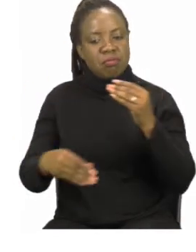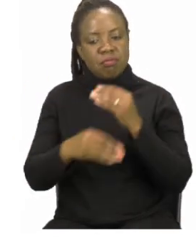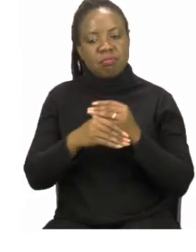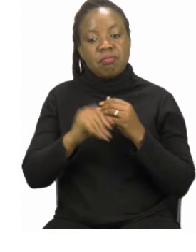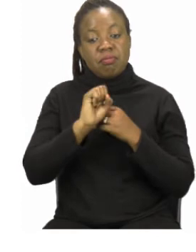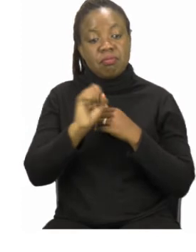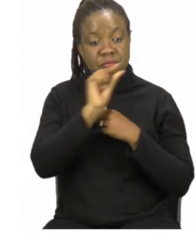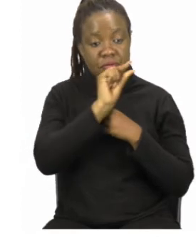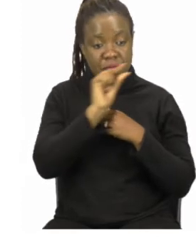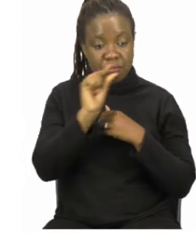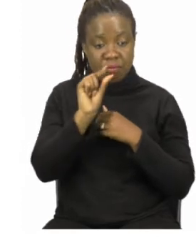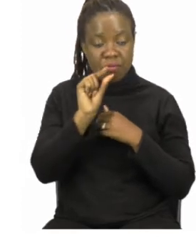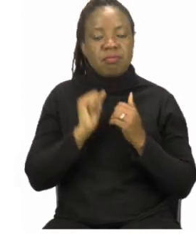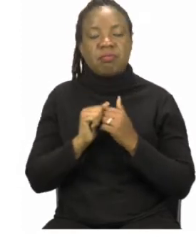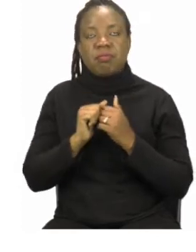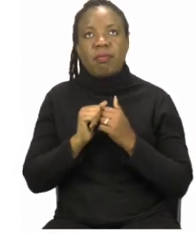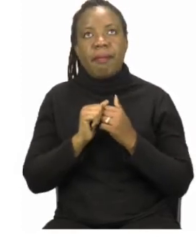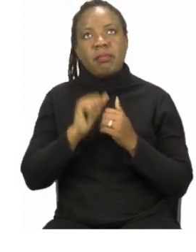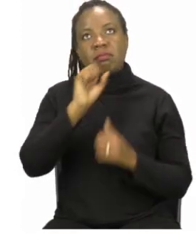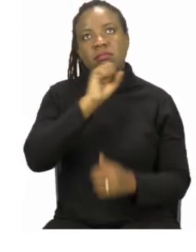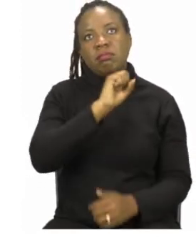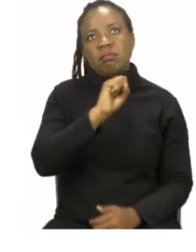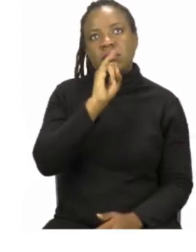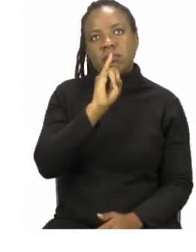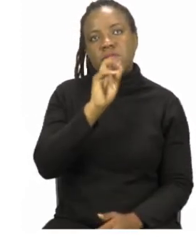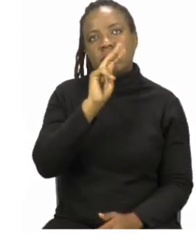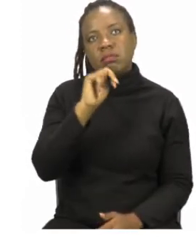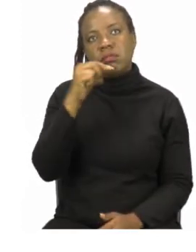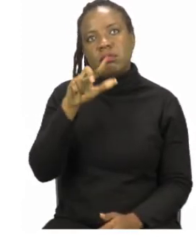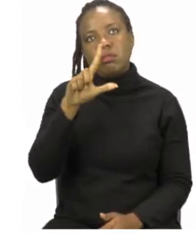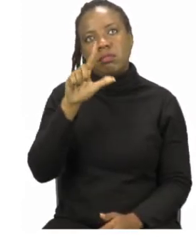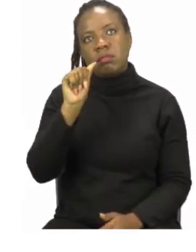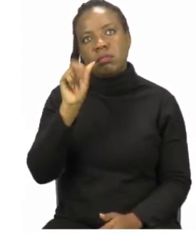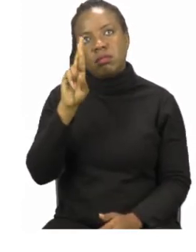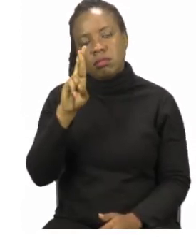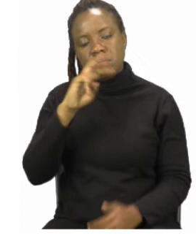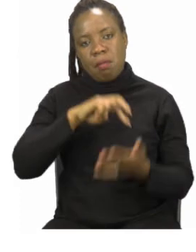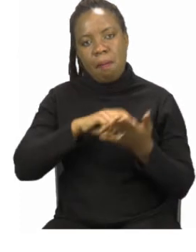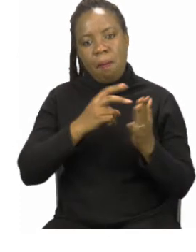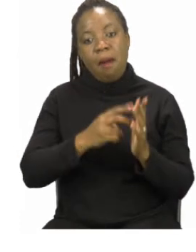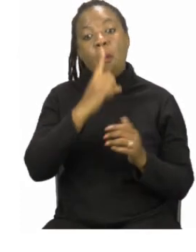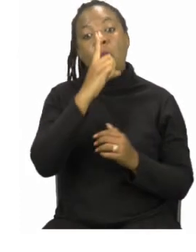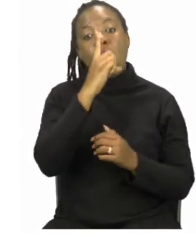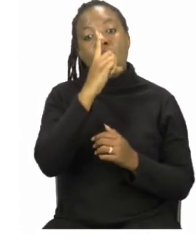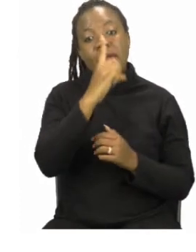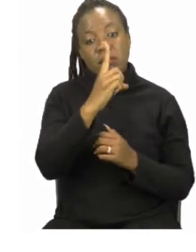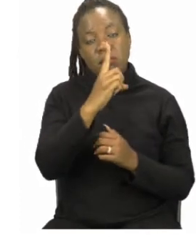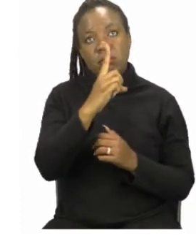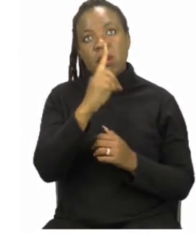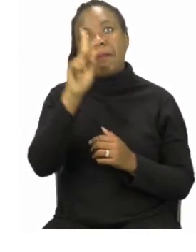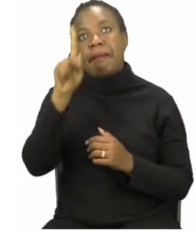Remember, singular means one, and then plural means two